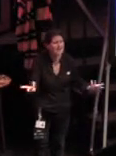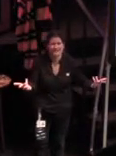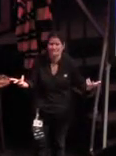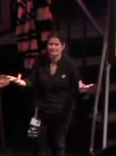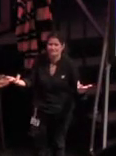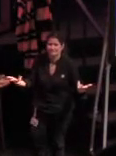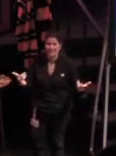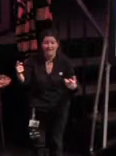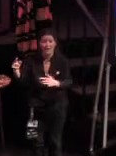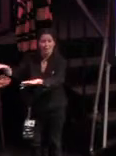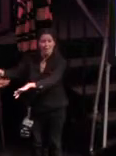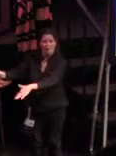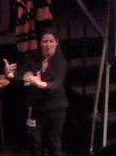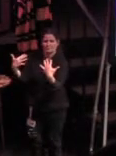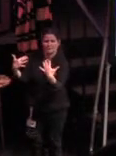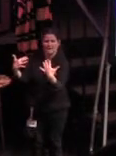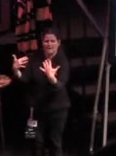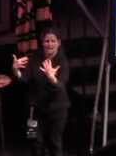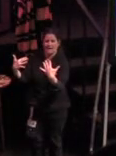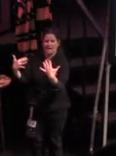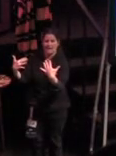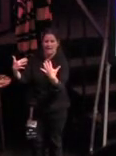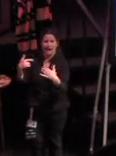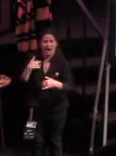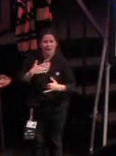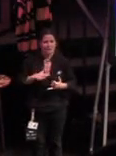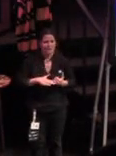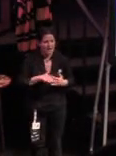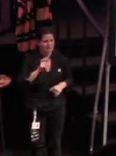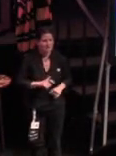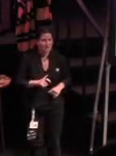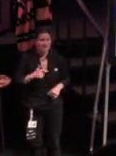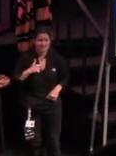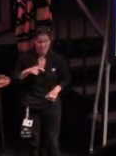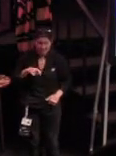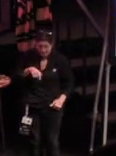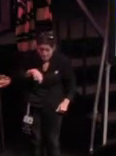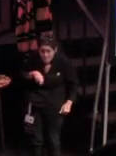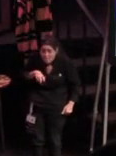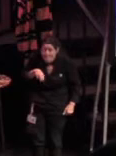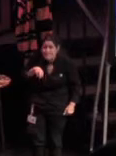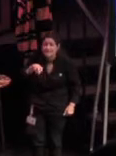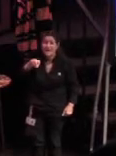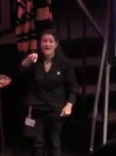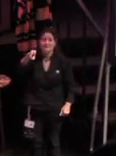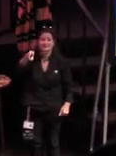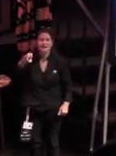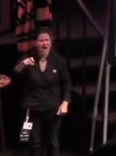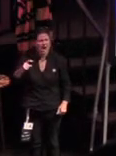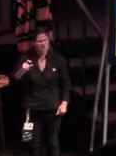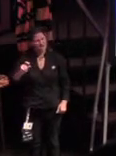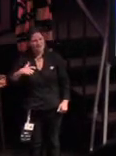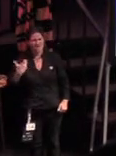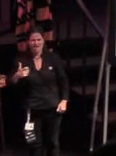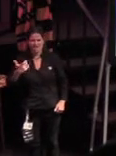looked at me. And obviously, being the last person, I went up the stairs, ran in, a bit annoyed that I couldn't go to the toilet at